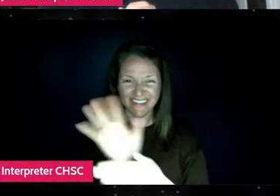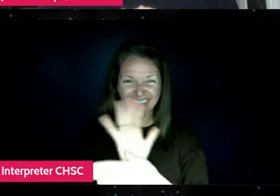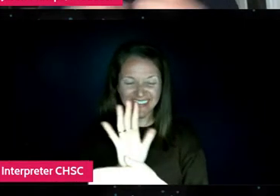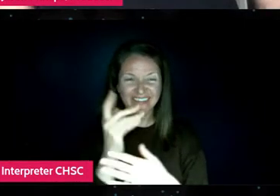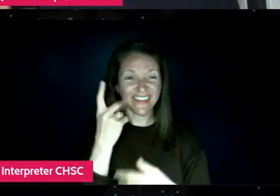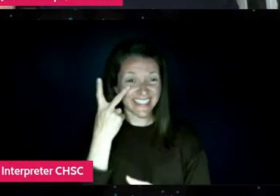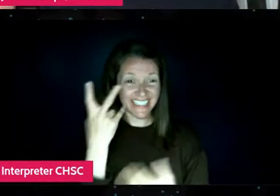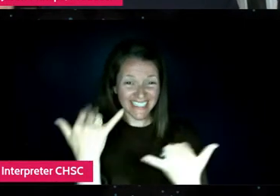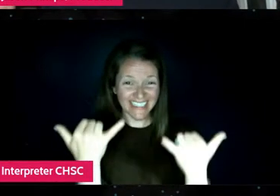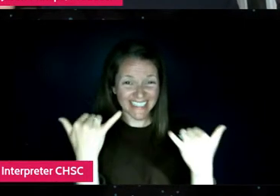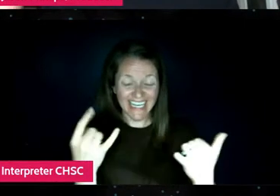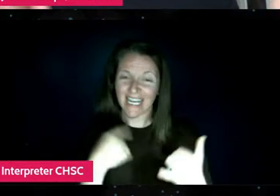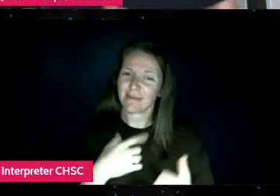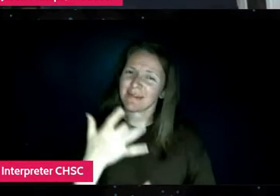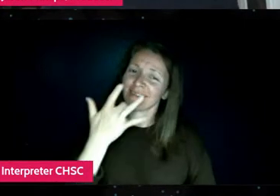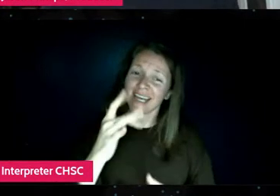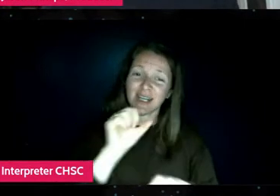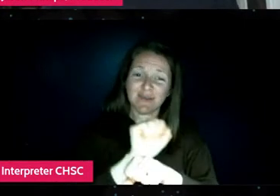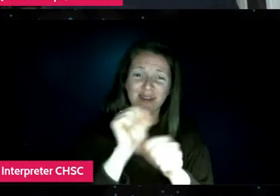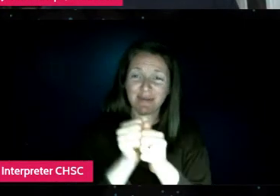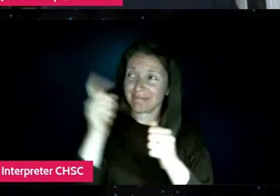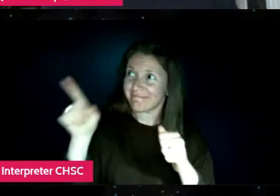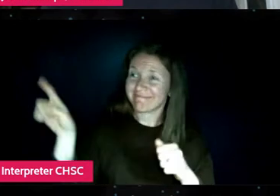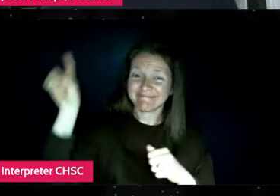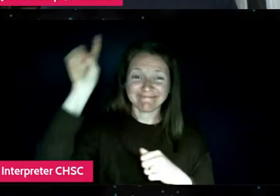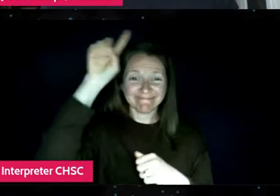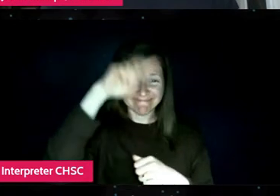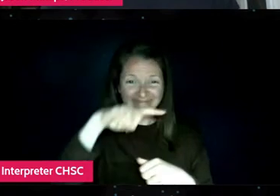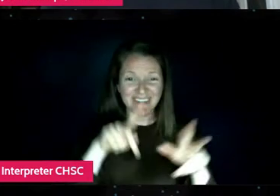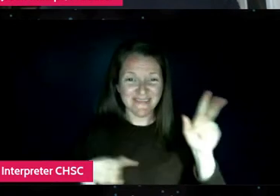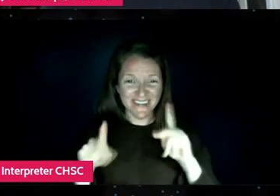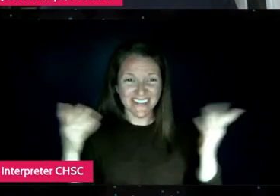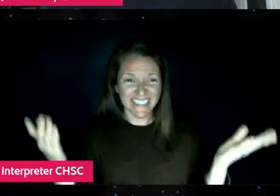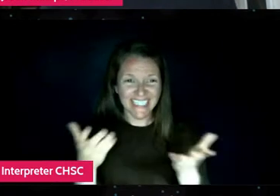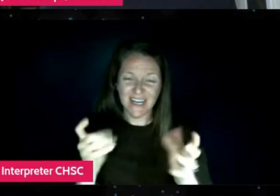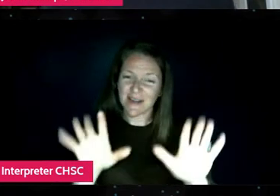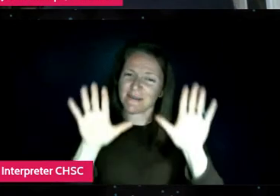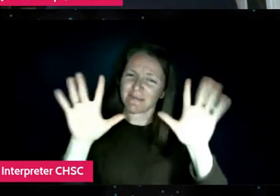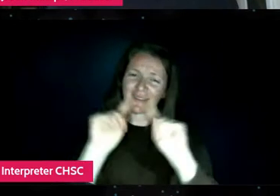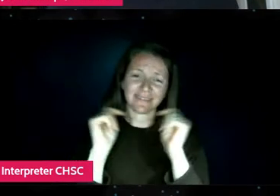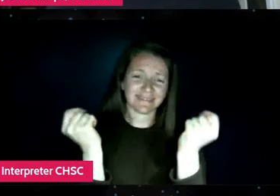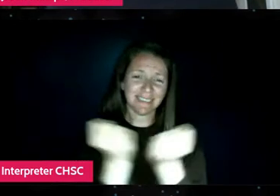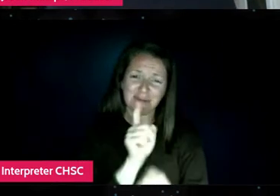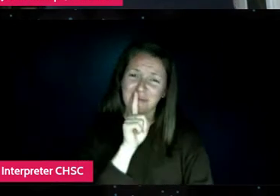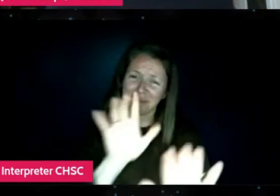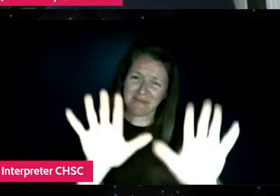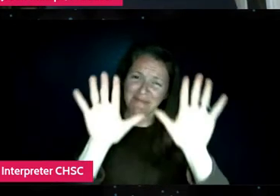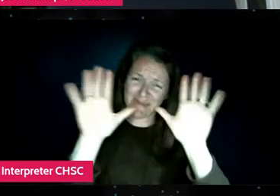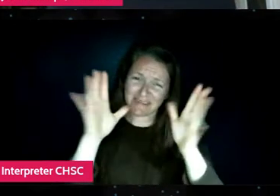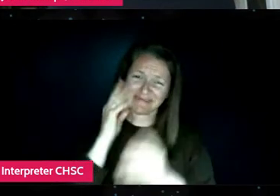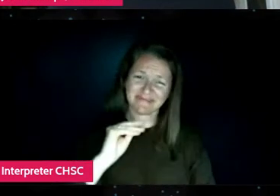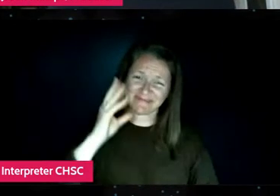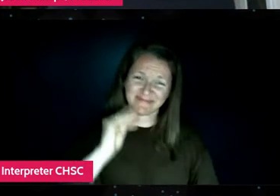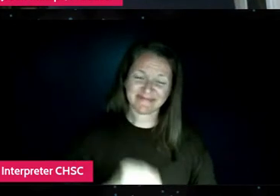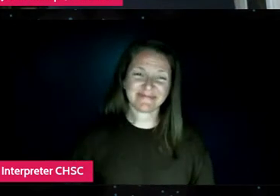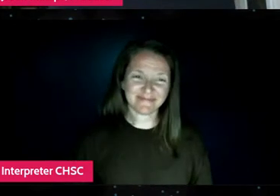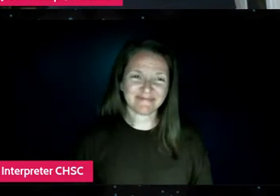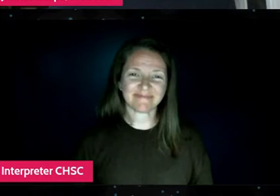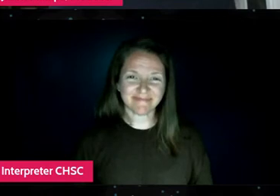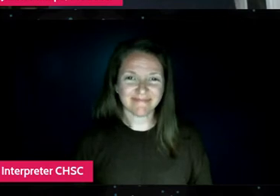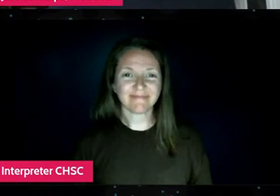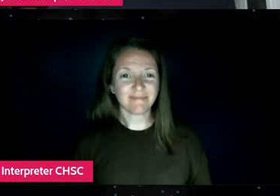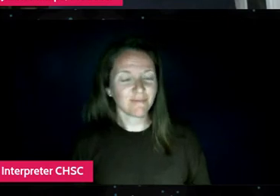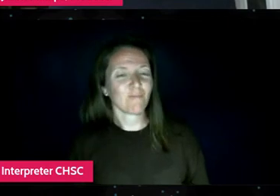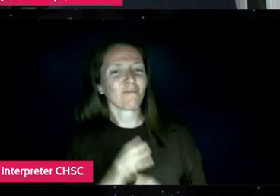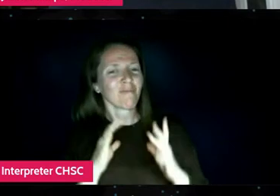lucky to have worked with the people all around me and for our amazing team. It was an incredible experience. Yeah. And